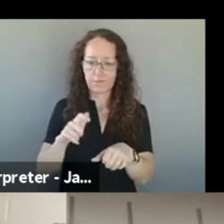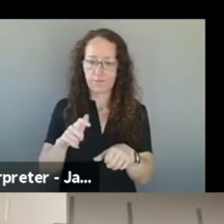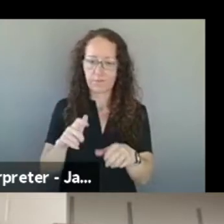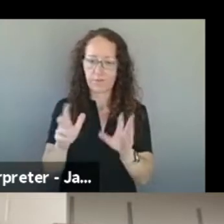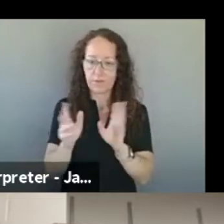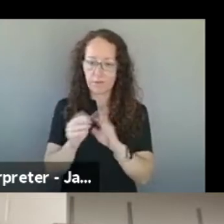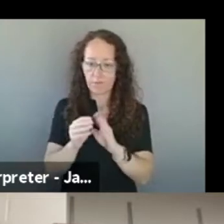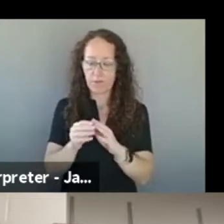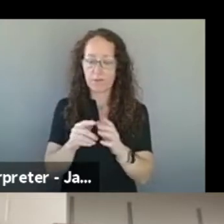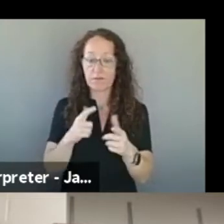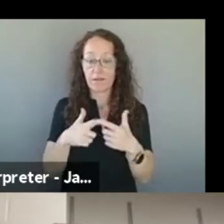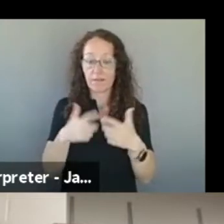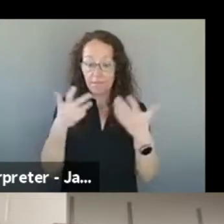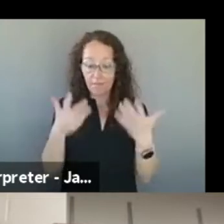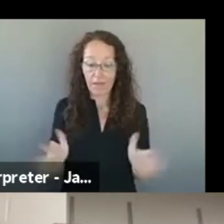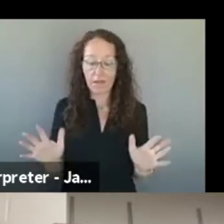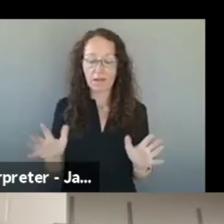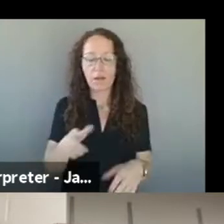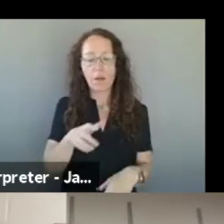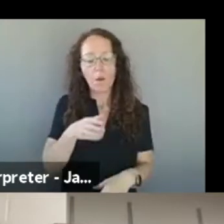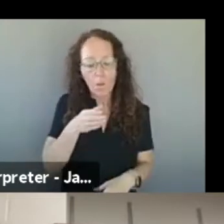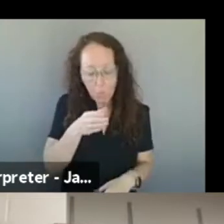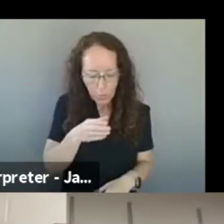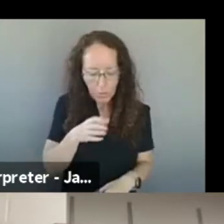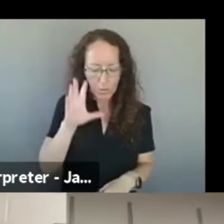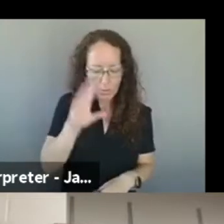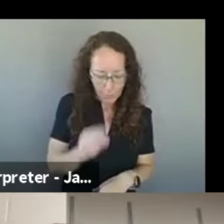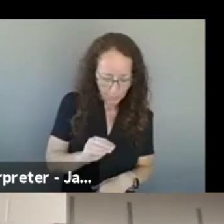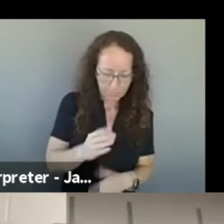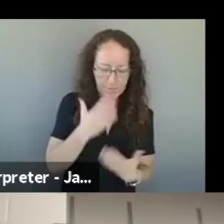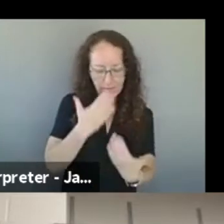out and thank it at the end. But we want to thank fire.